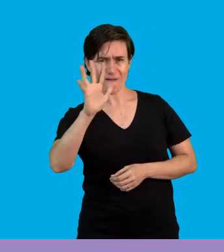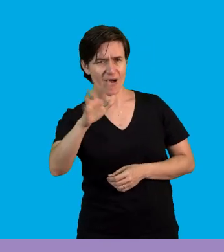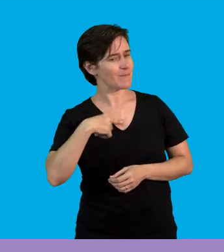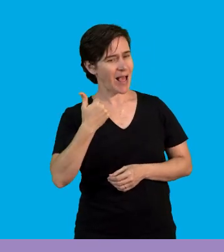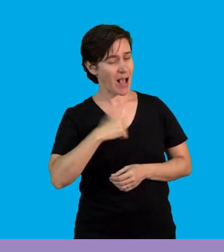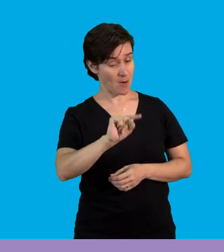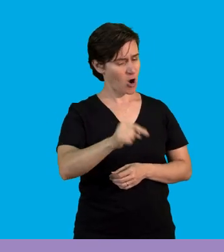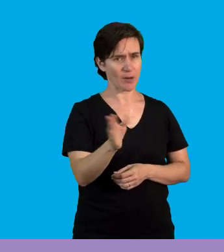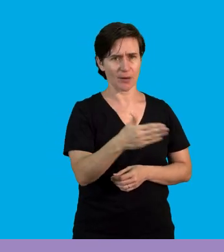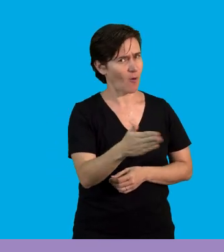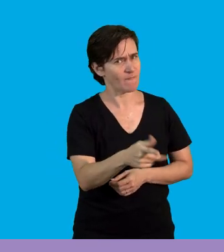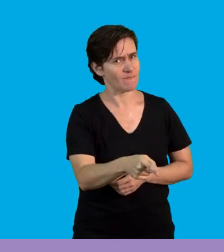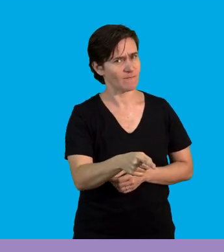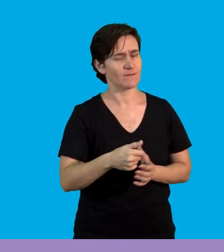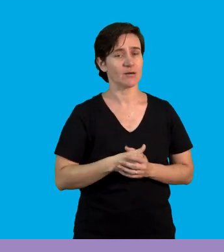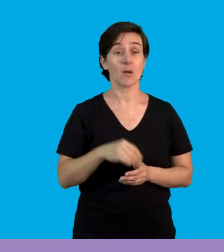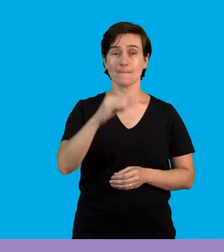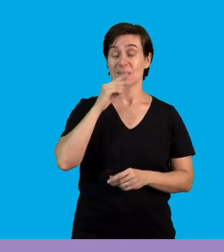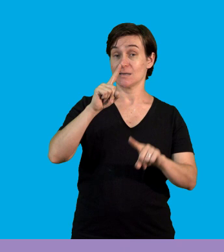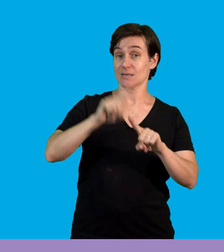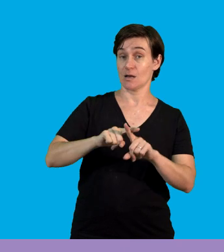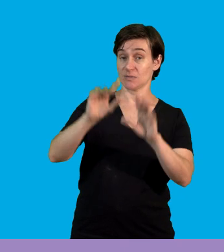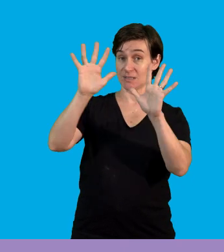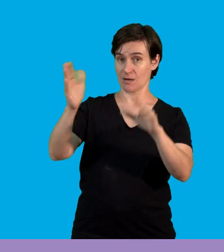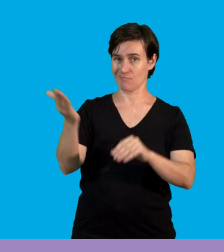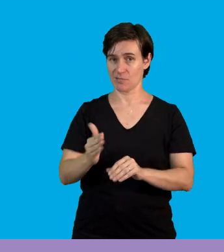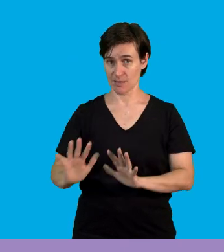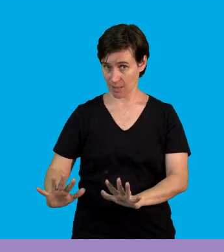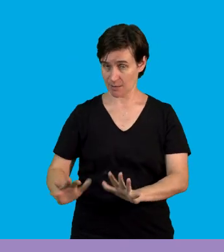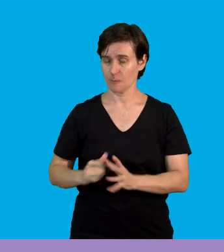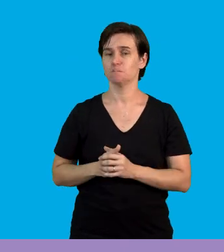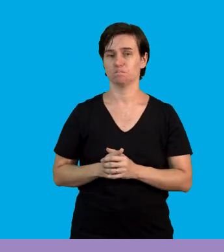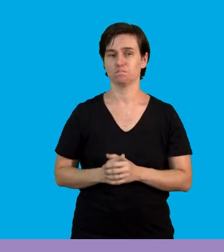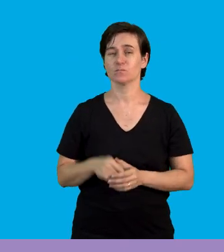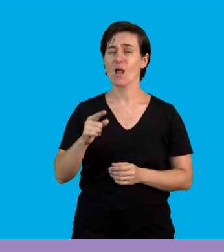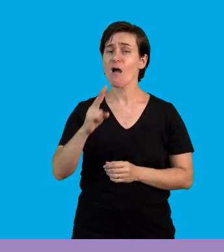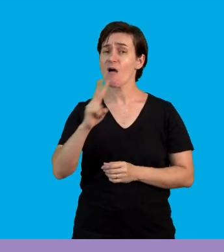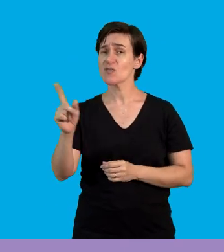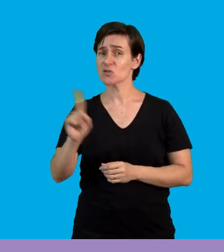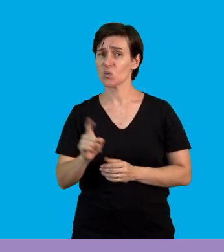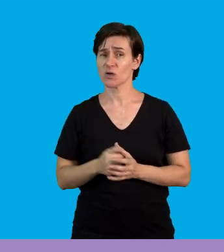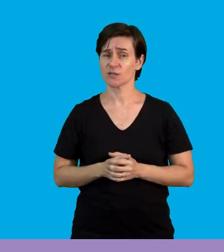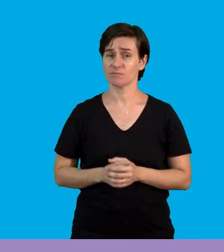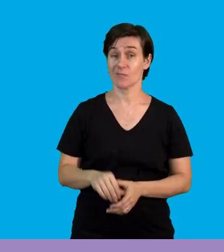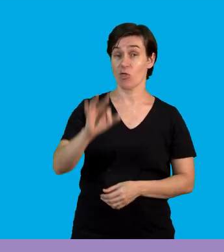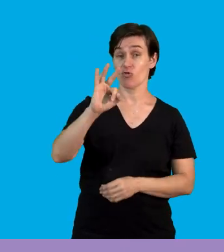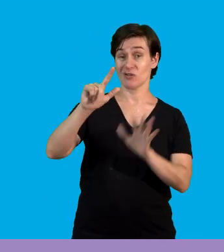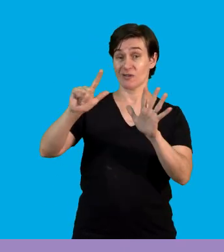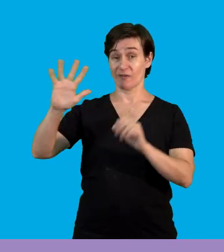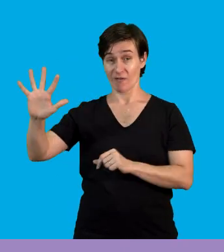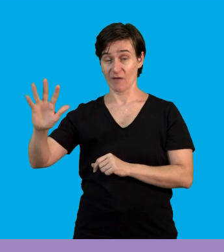to multiply. To eliminate the comma, we multiply by 10 tenths, and that gives us